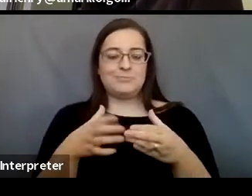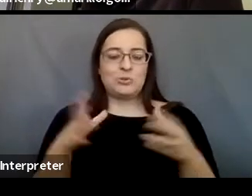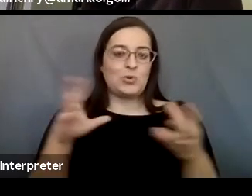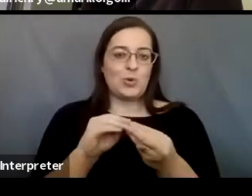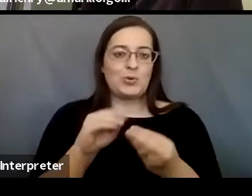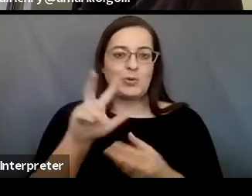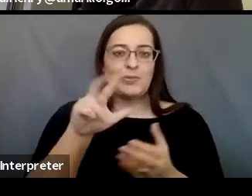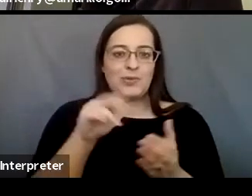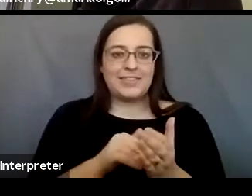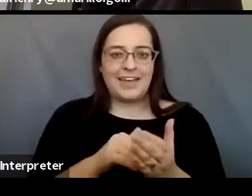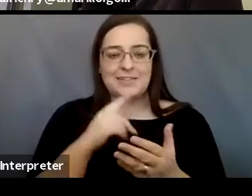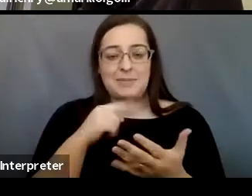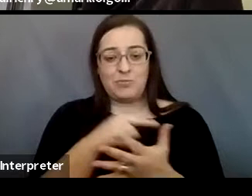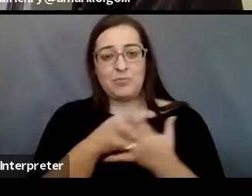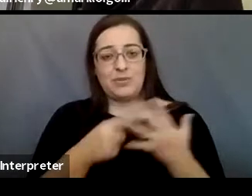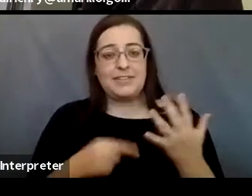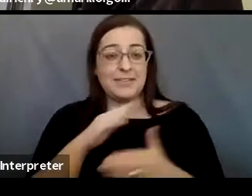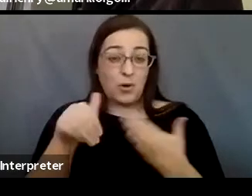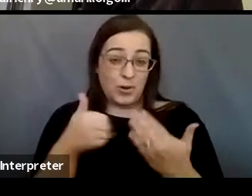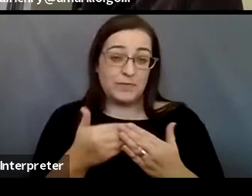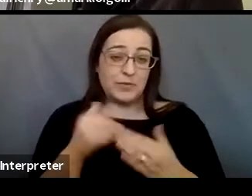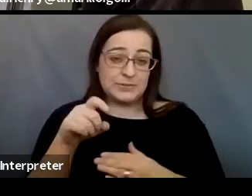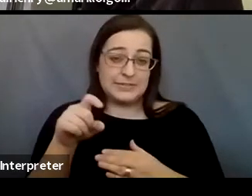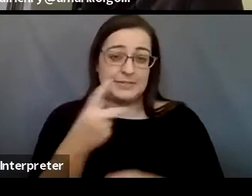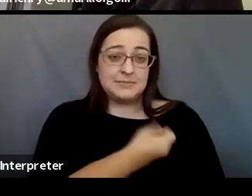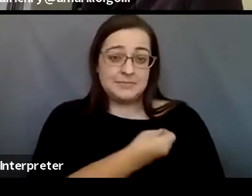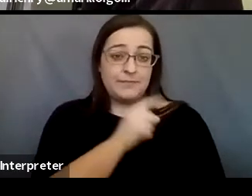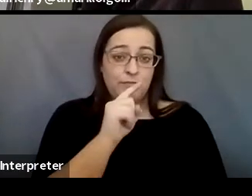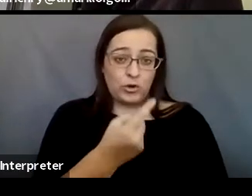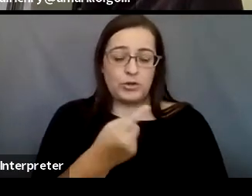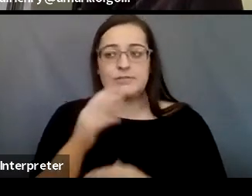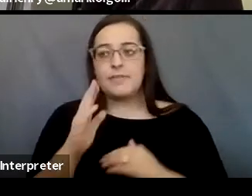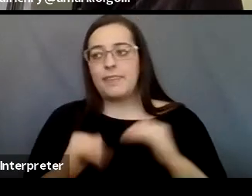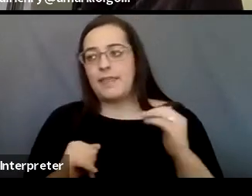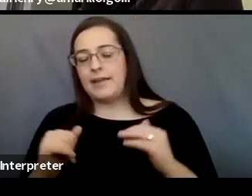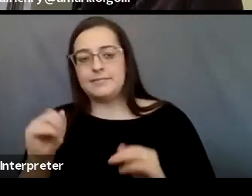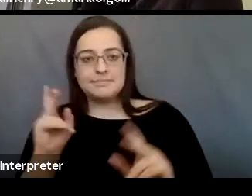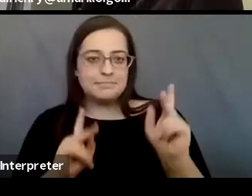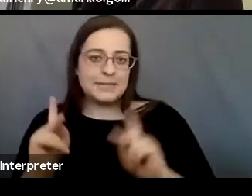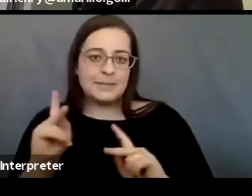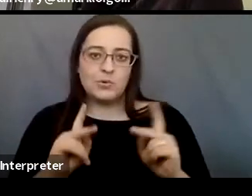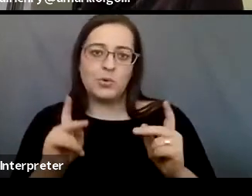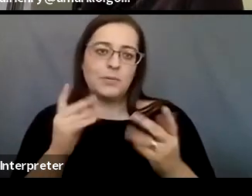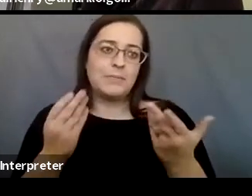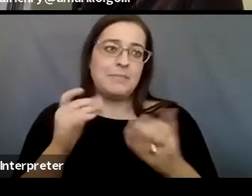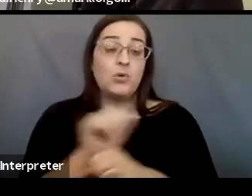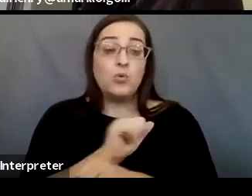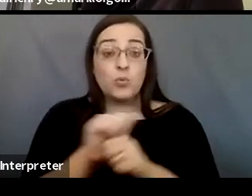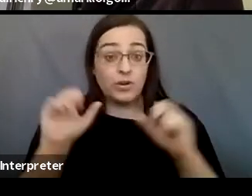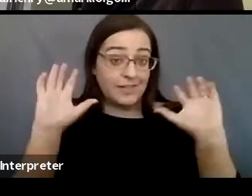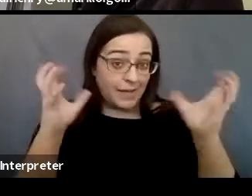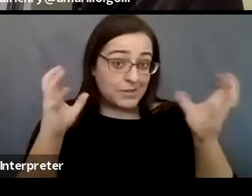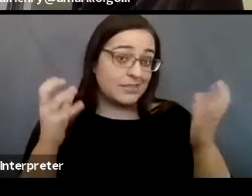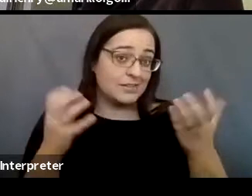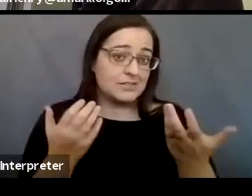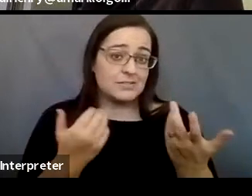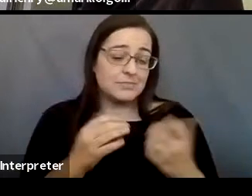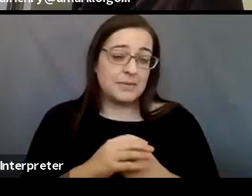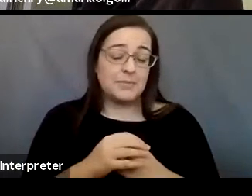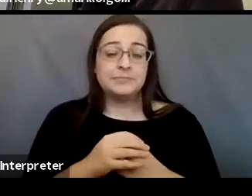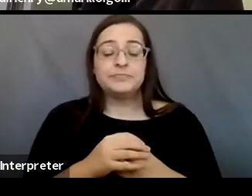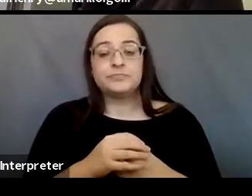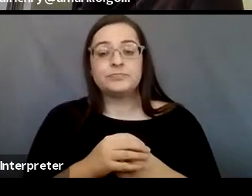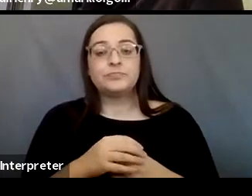to be vaccinated first, as opposed to those folks that are in the ambulatory setting. So yes, it